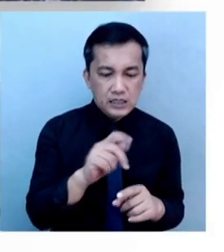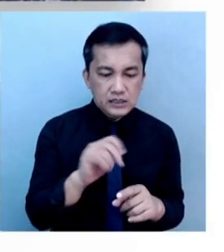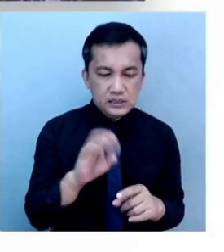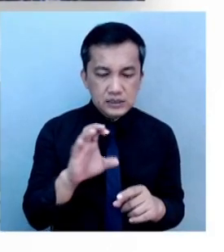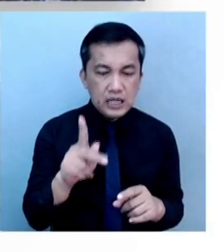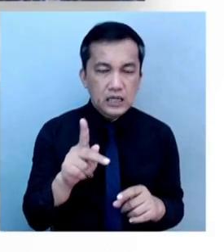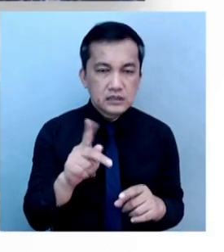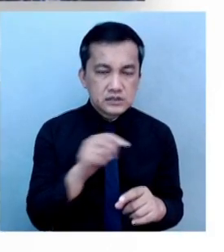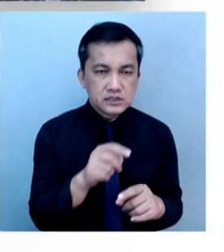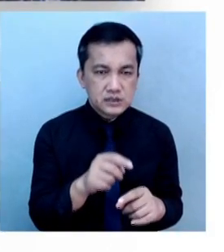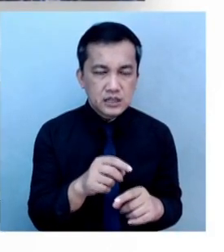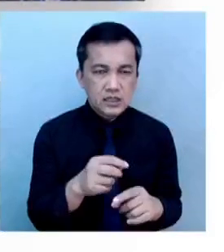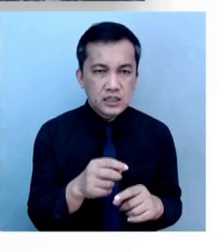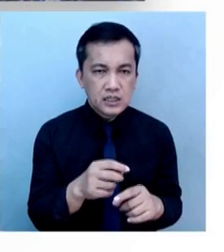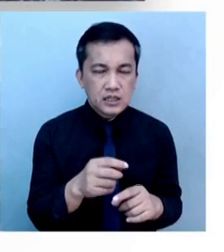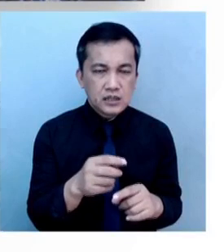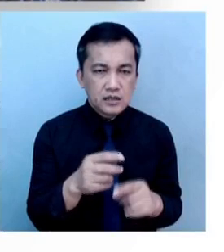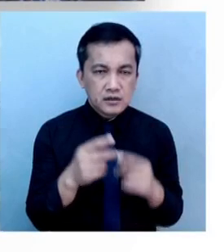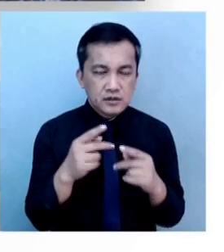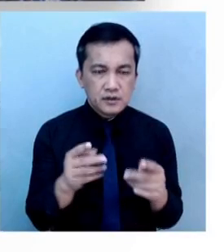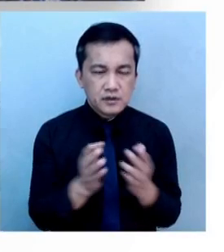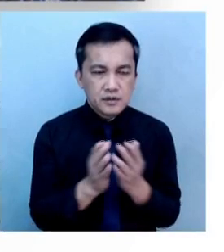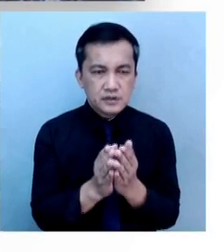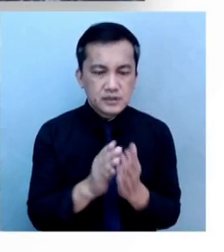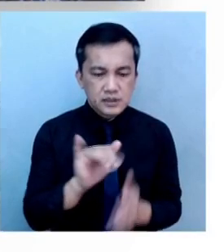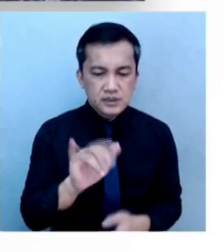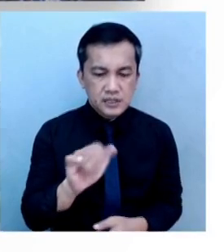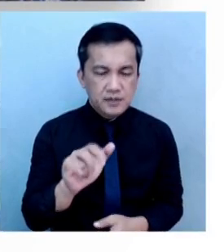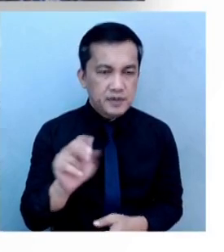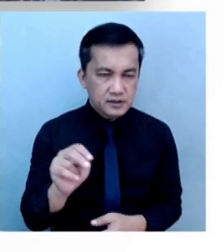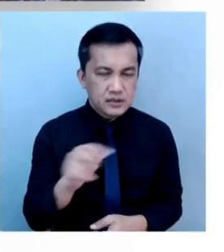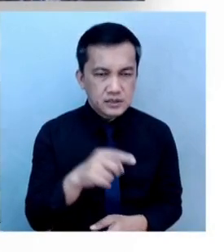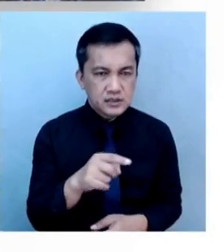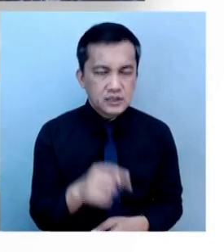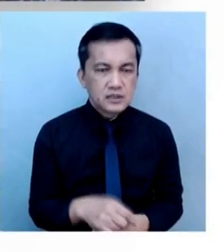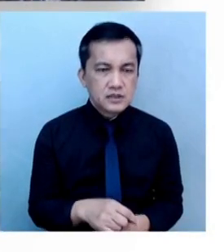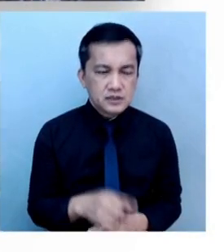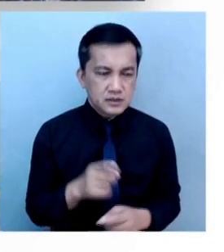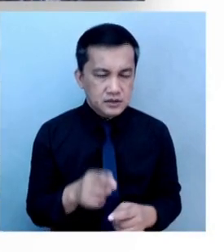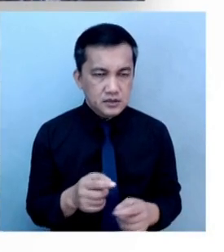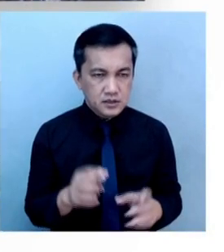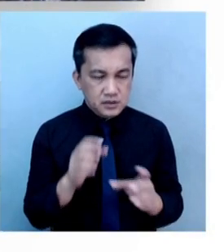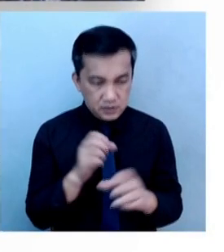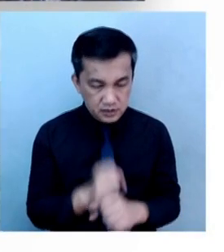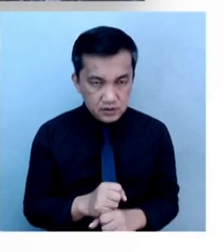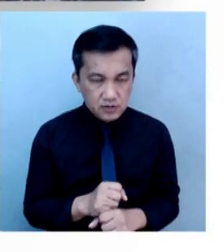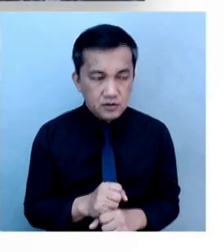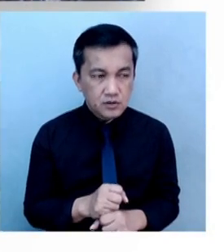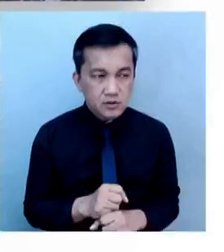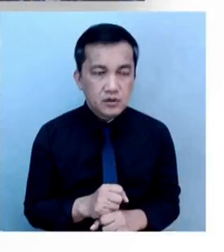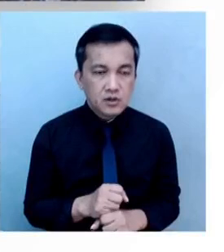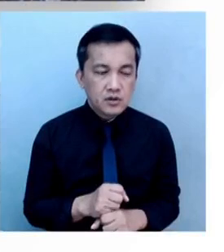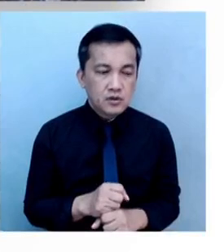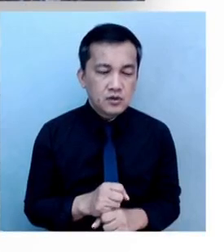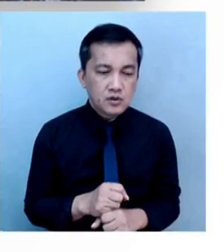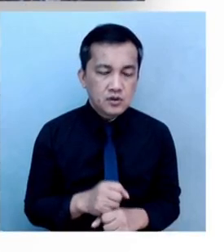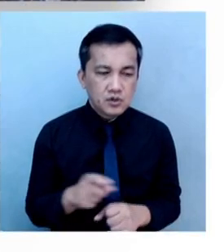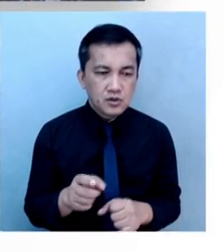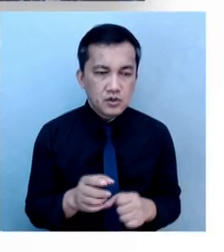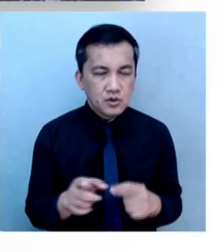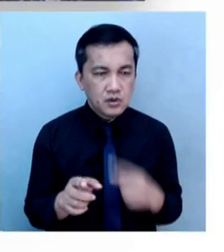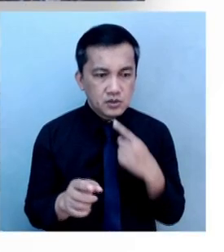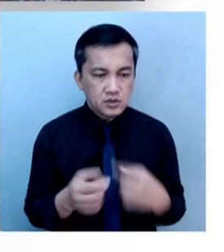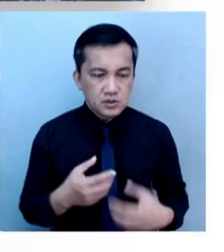Red Sea ng mga Yemen Southeast Rebel. So nagtatakot po yung mga ating mga world top shipping